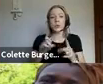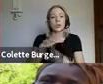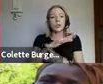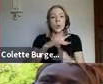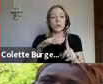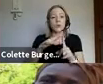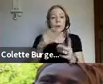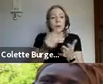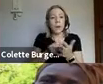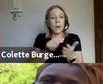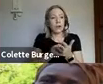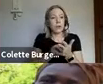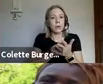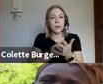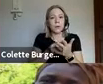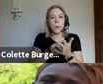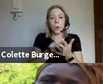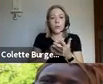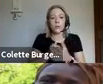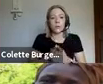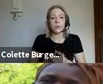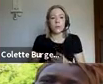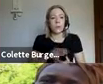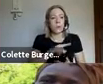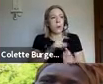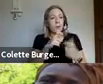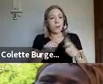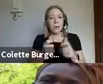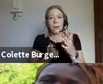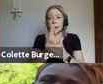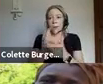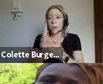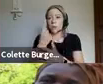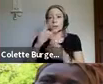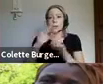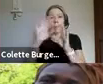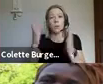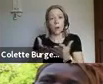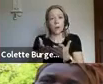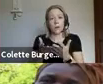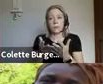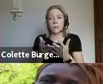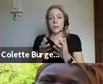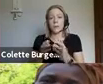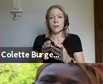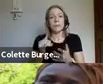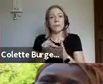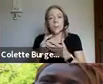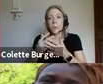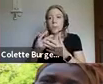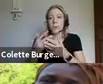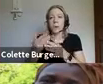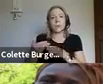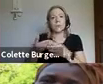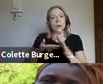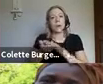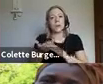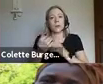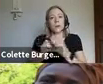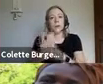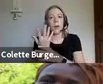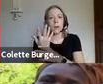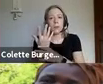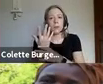that are still present in many countries in the world, including in well-developed countries, which actually